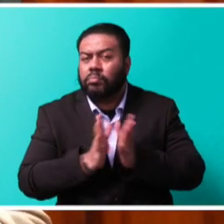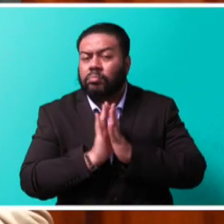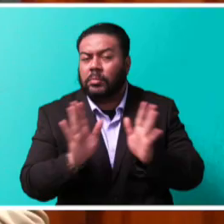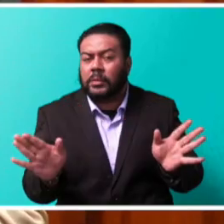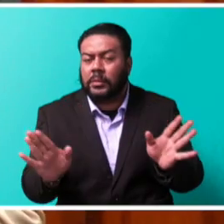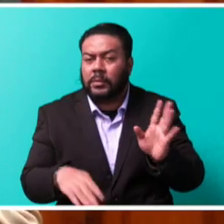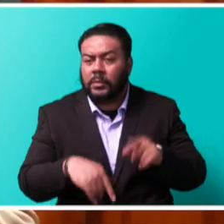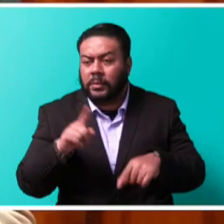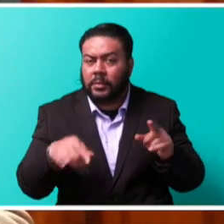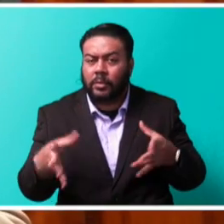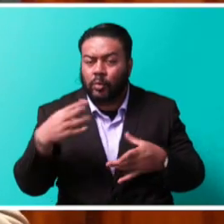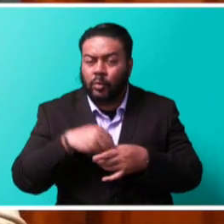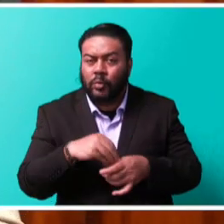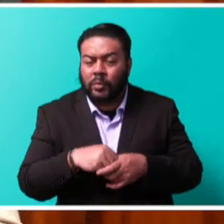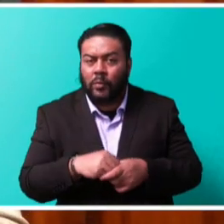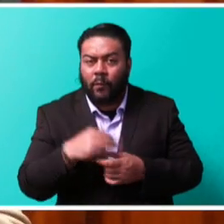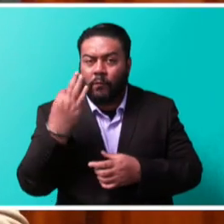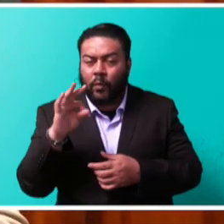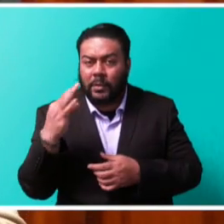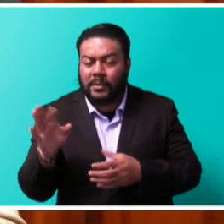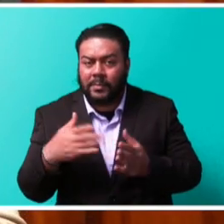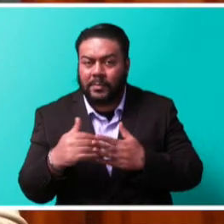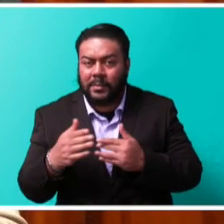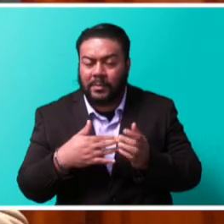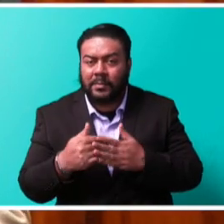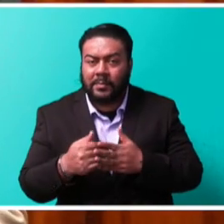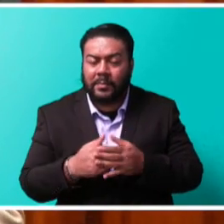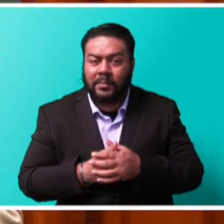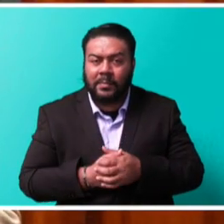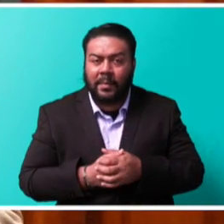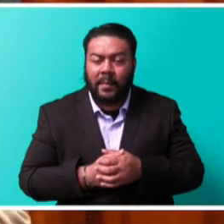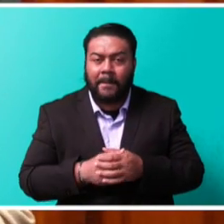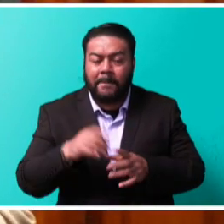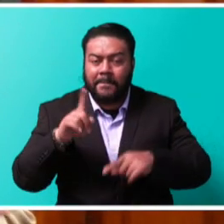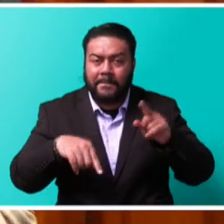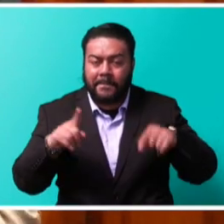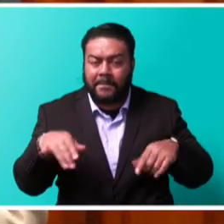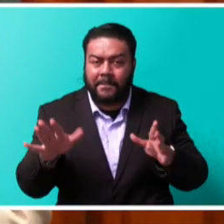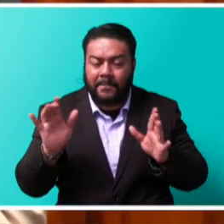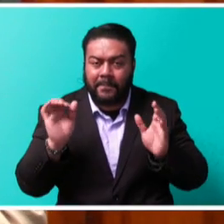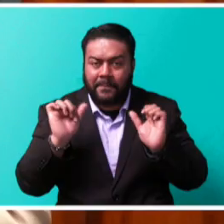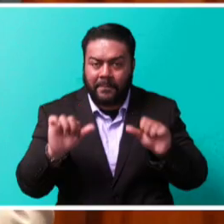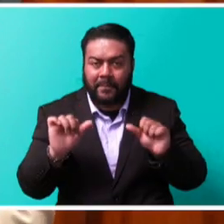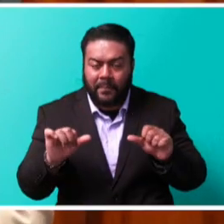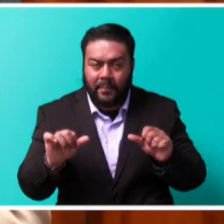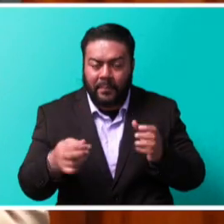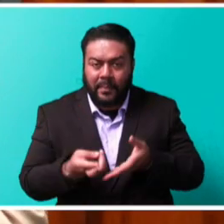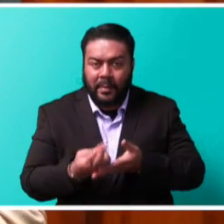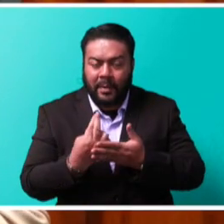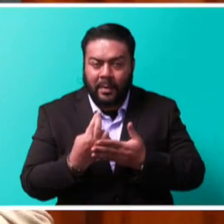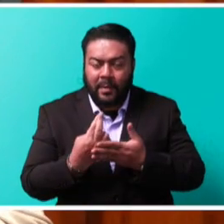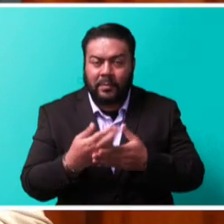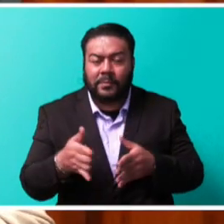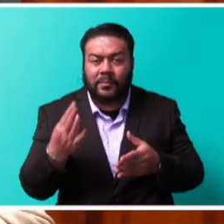activities, including native forest management, plantation management, biodiversity protection, restoration of degraded